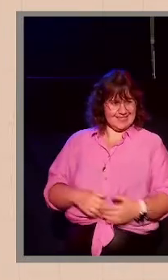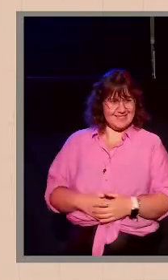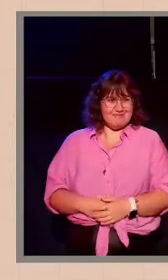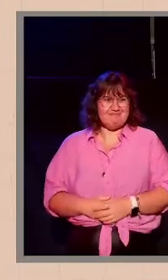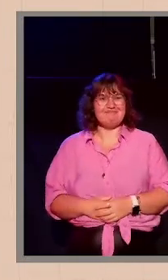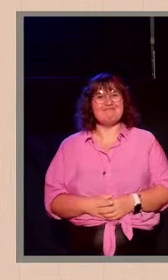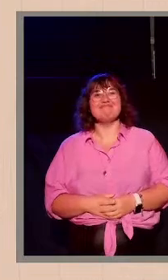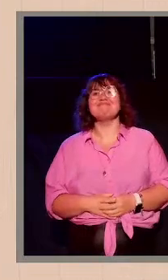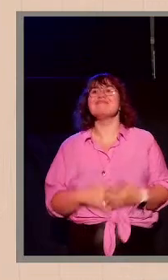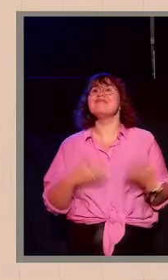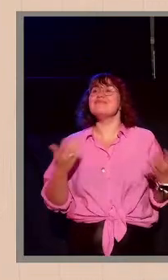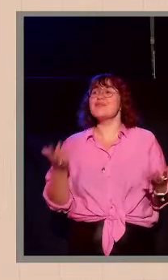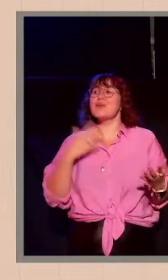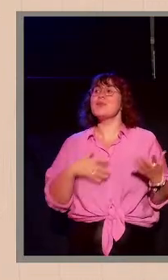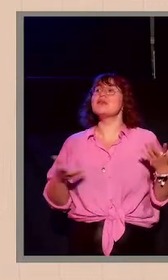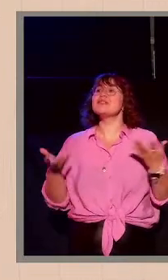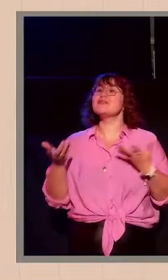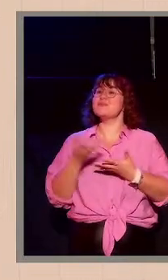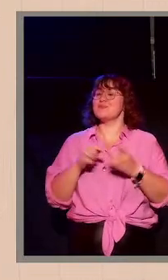So I'm going to talk about